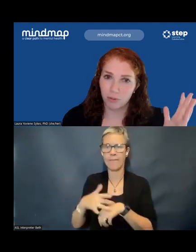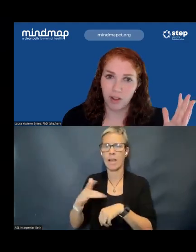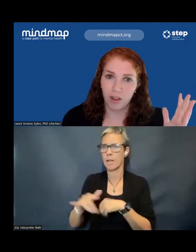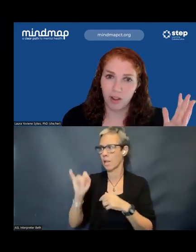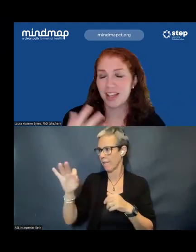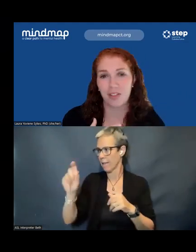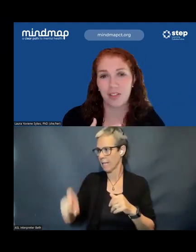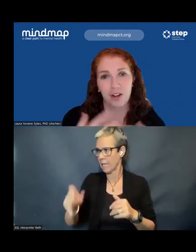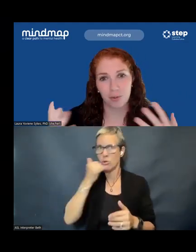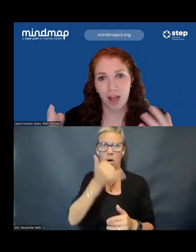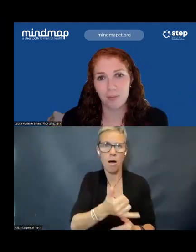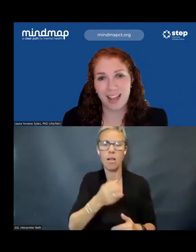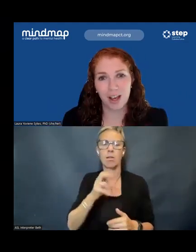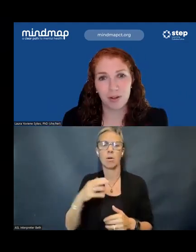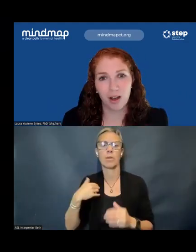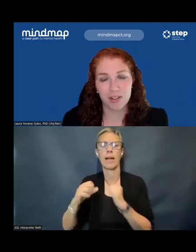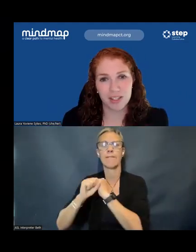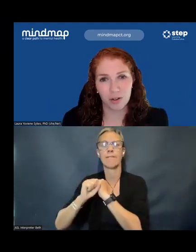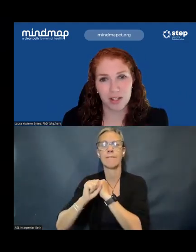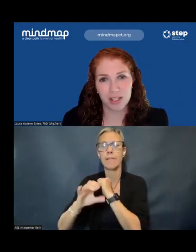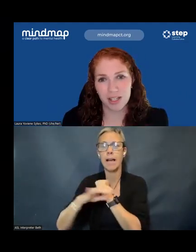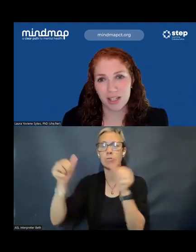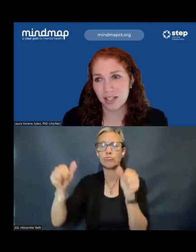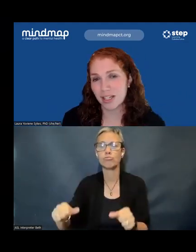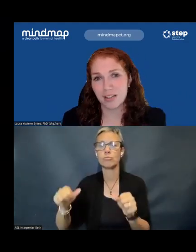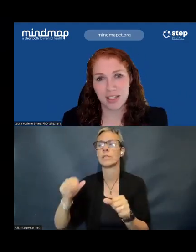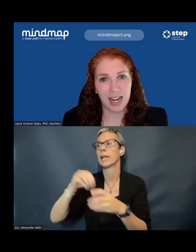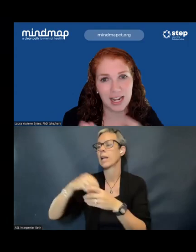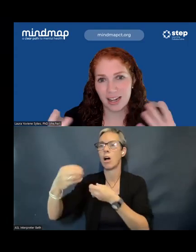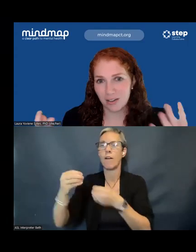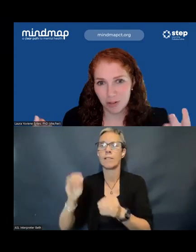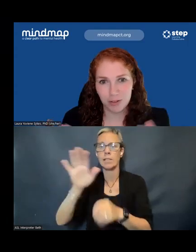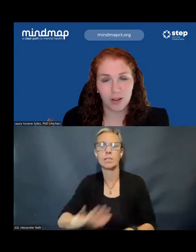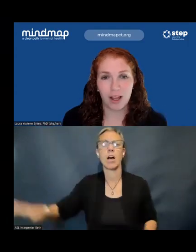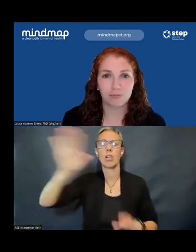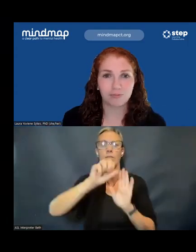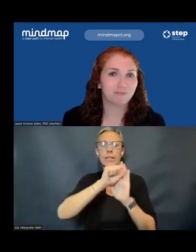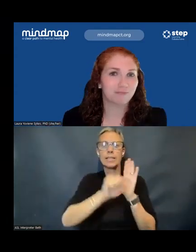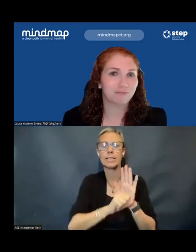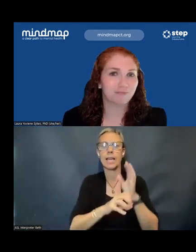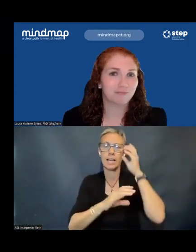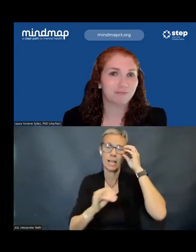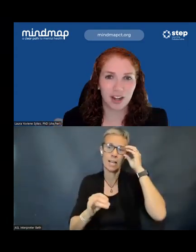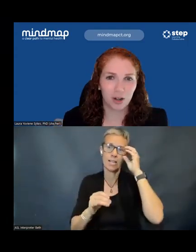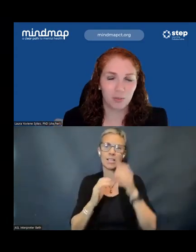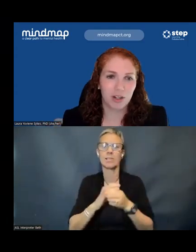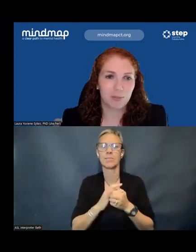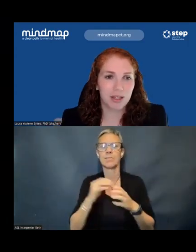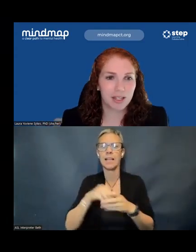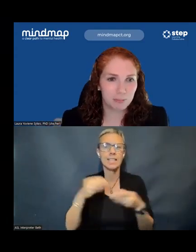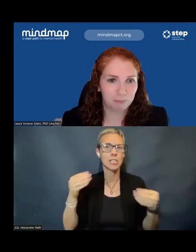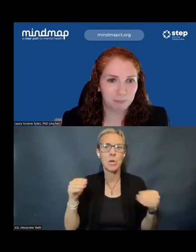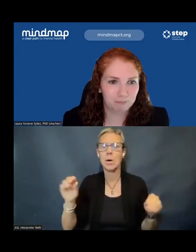got flyers that are hanging up in offices across the state and in real in stores and other